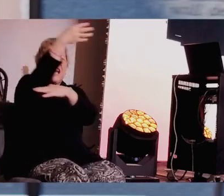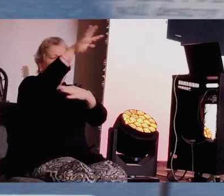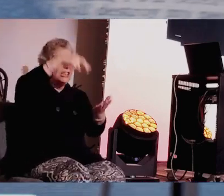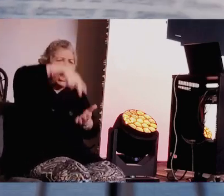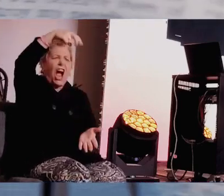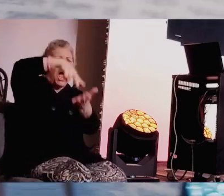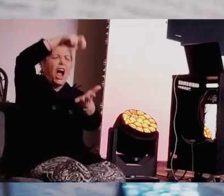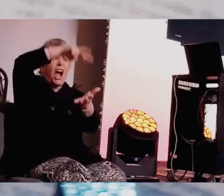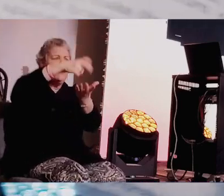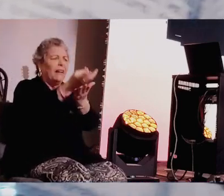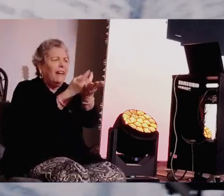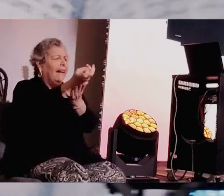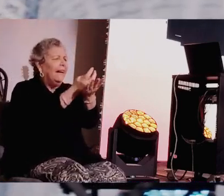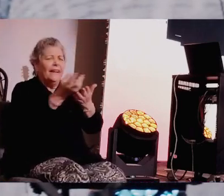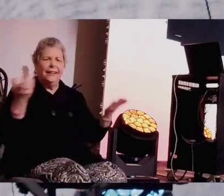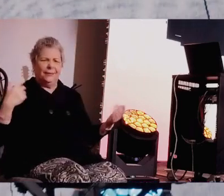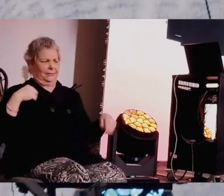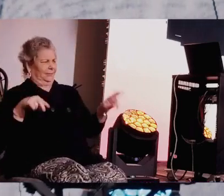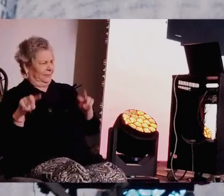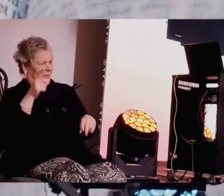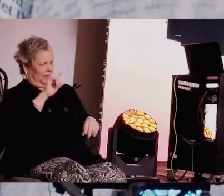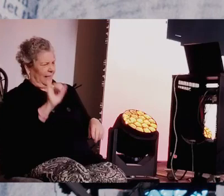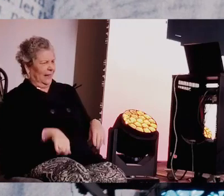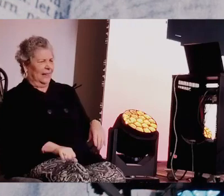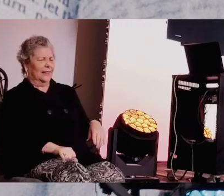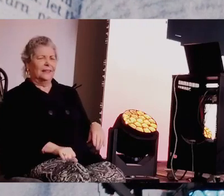on the ground. What is this?